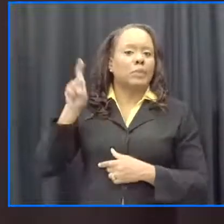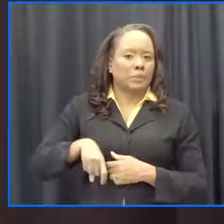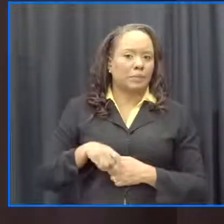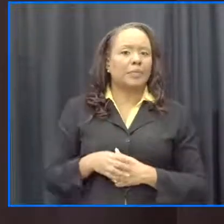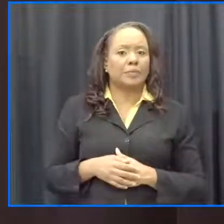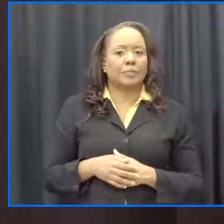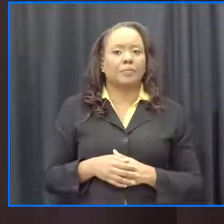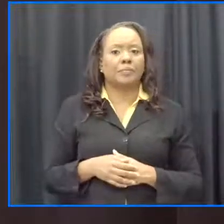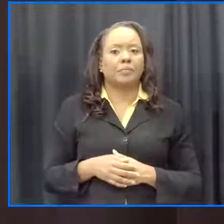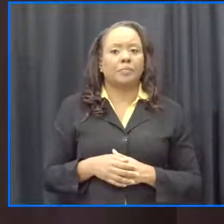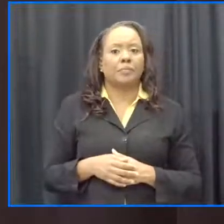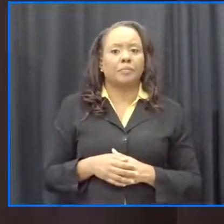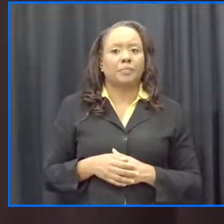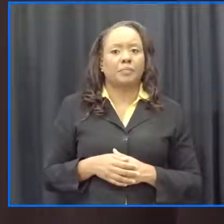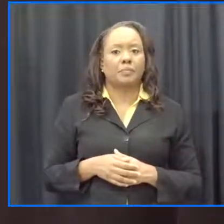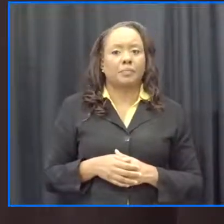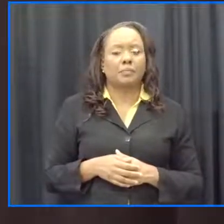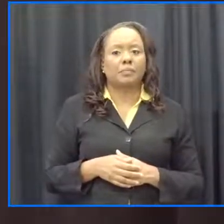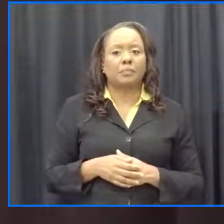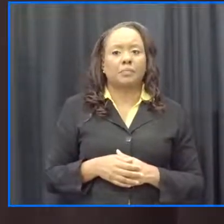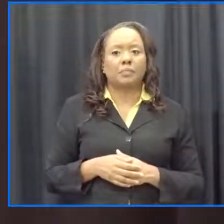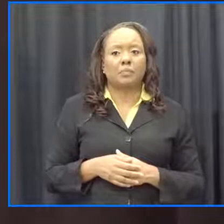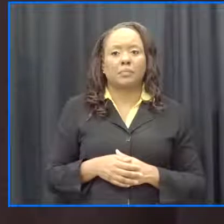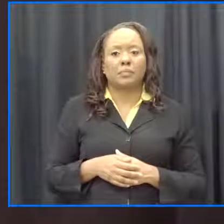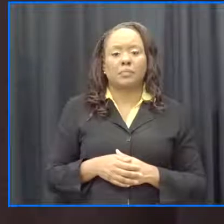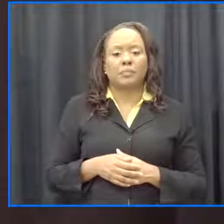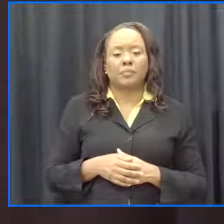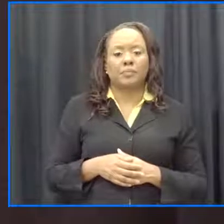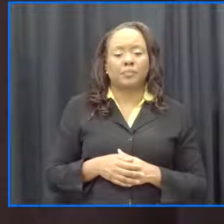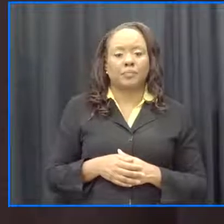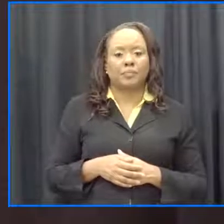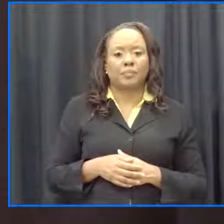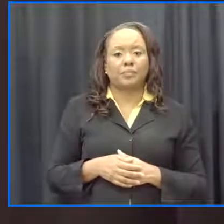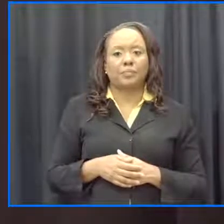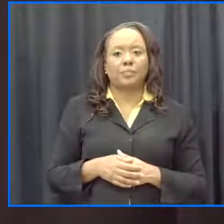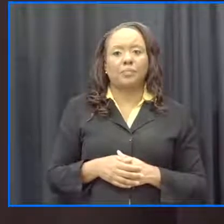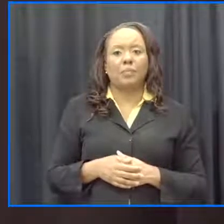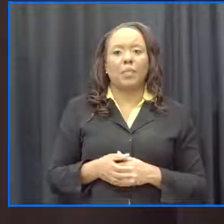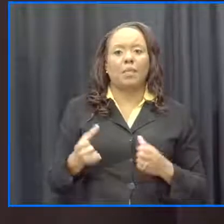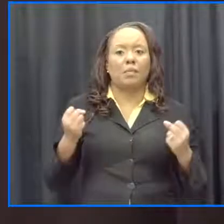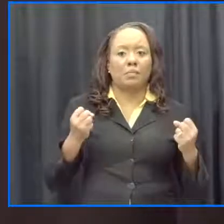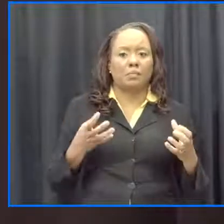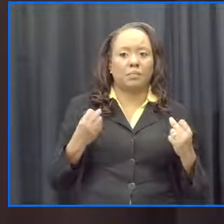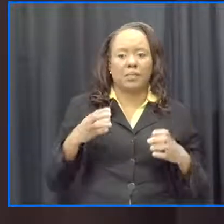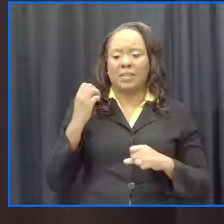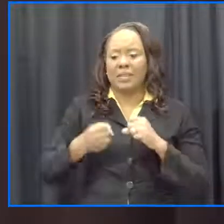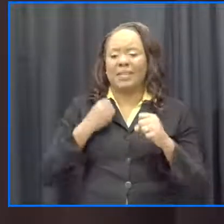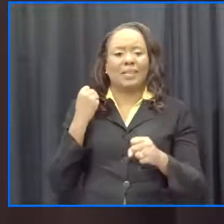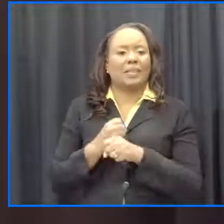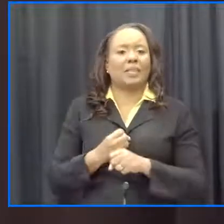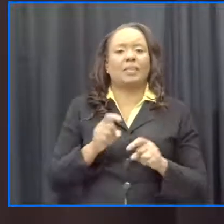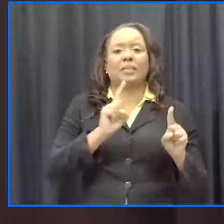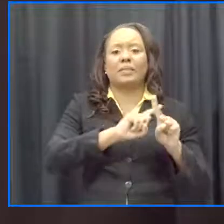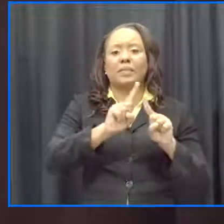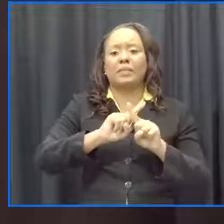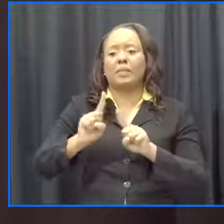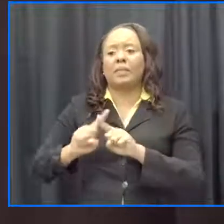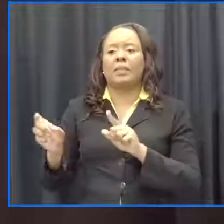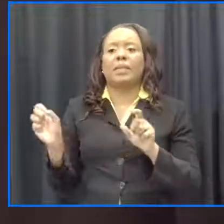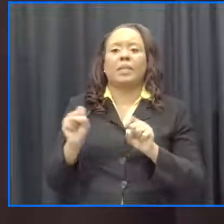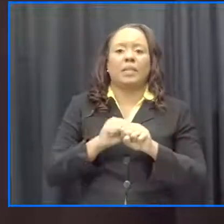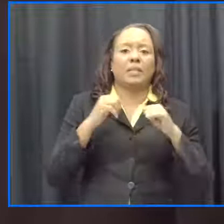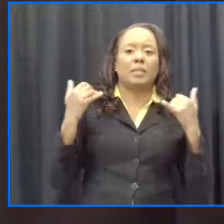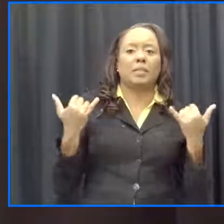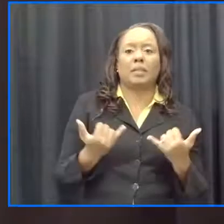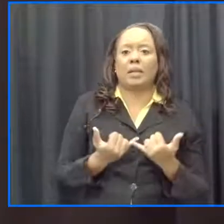require. Neither legal thinking nor our societies have stood still over the years, and we must